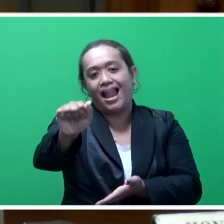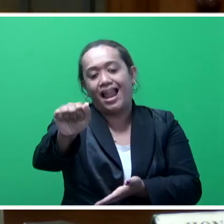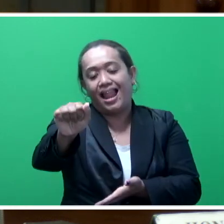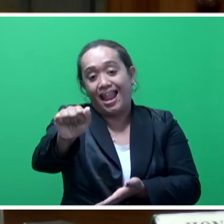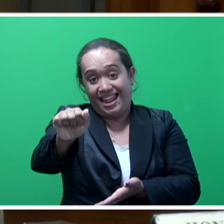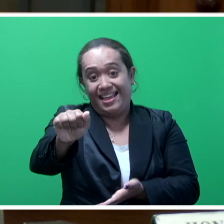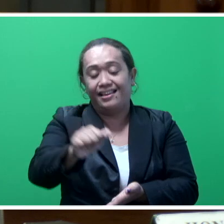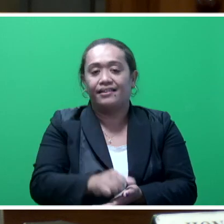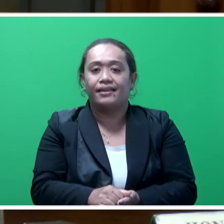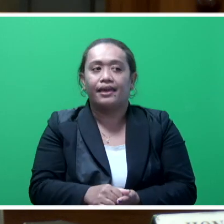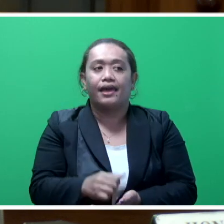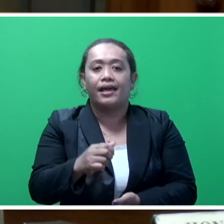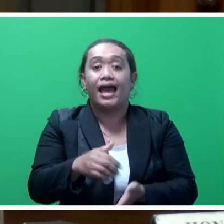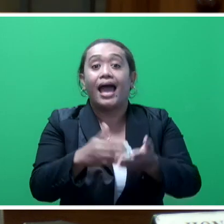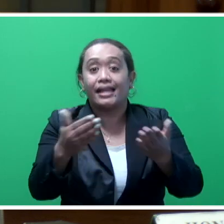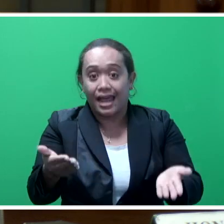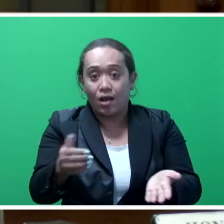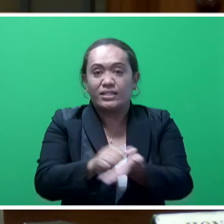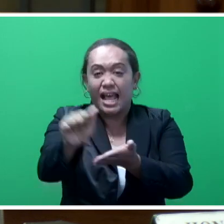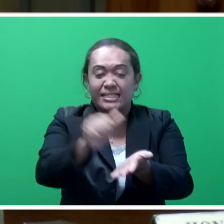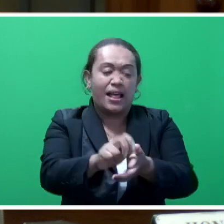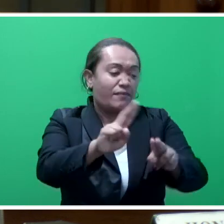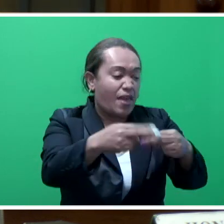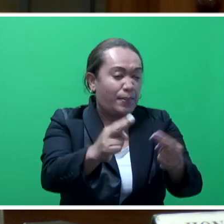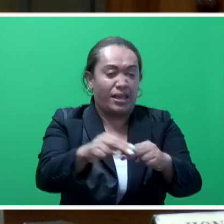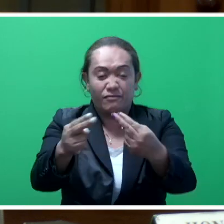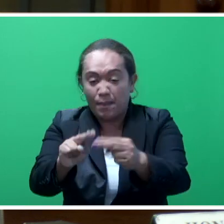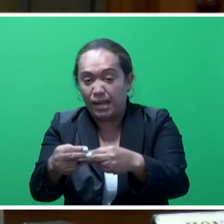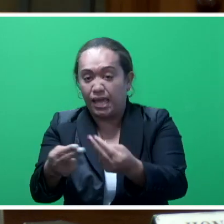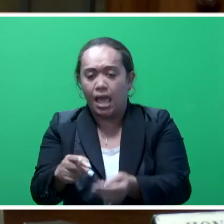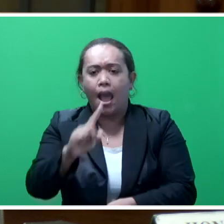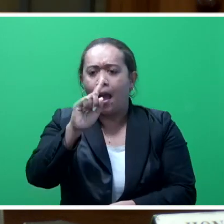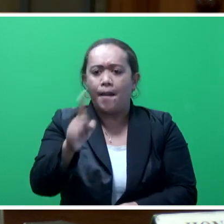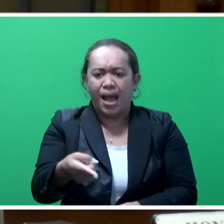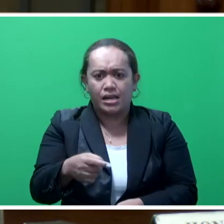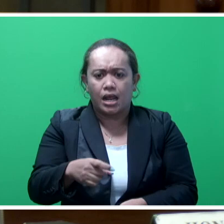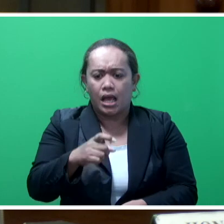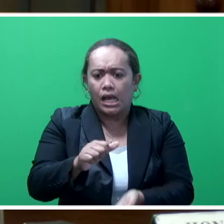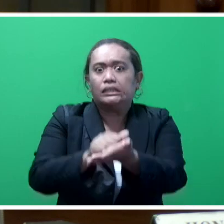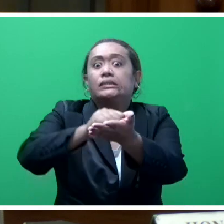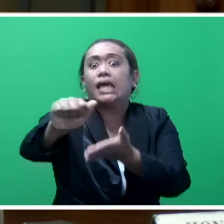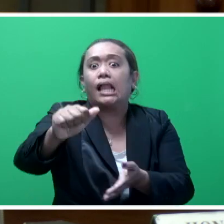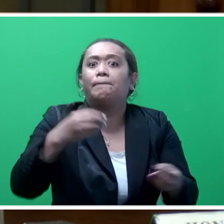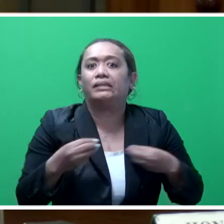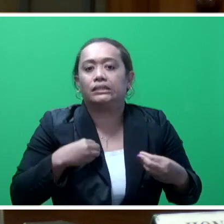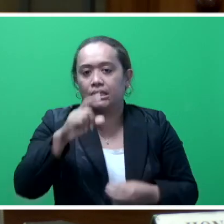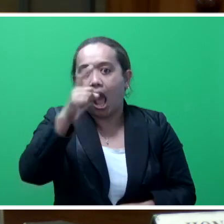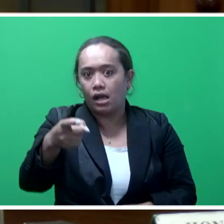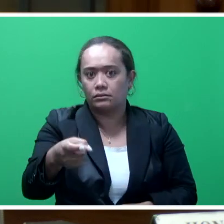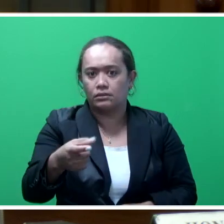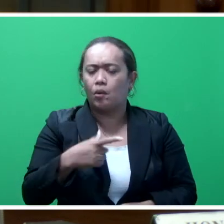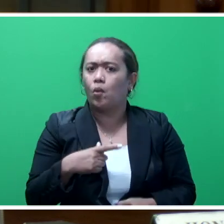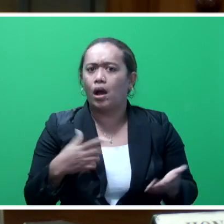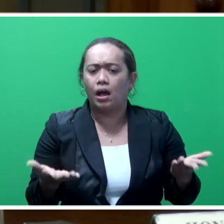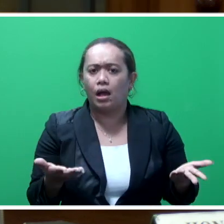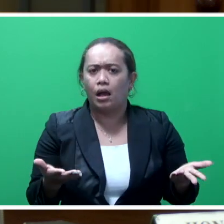Now, because they slaughter it at home, they cannot sell the meat for commercial purpose.